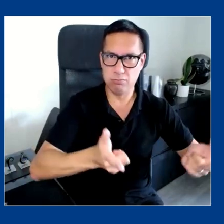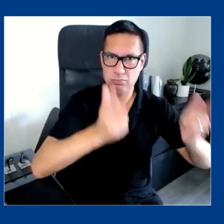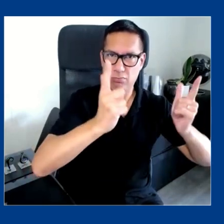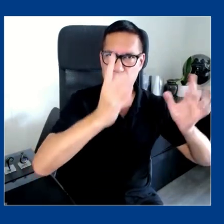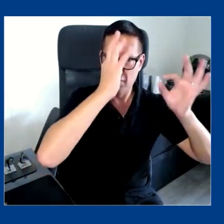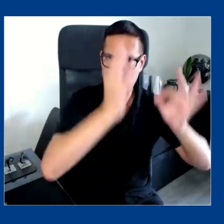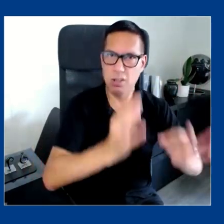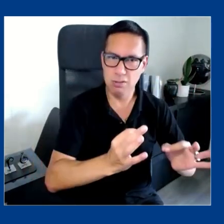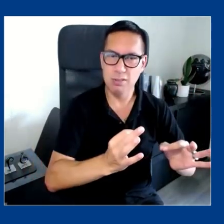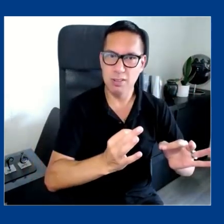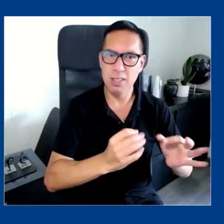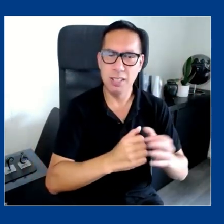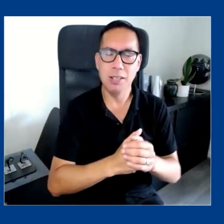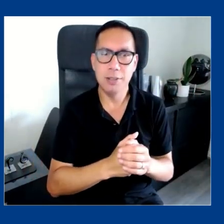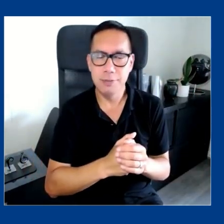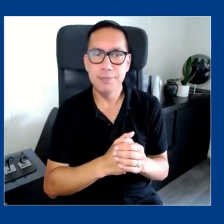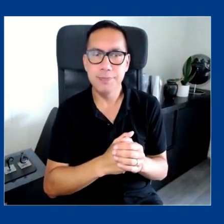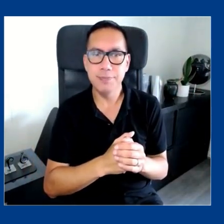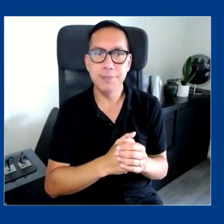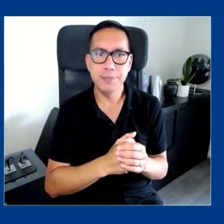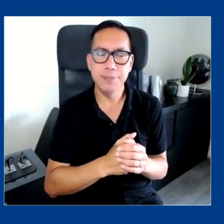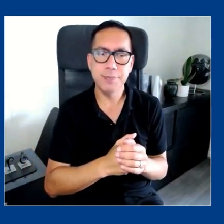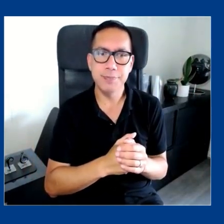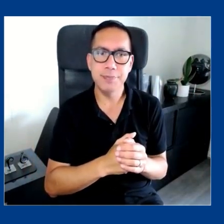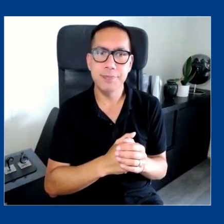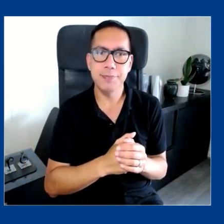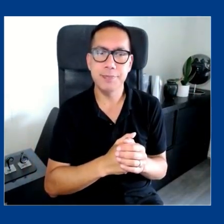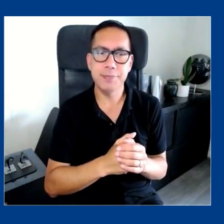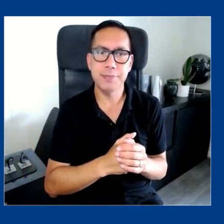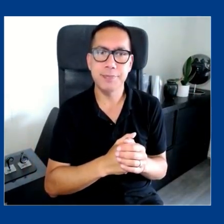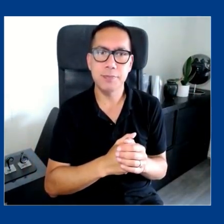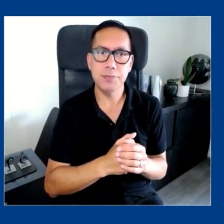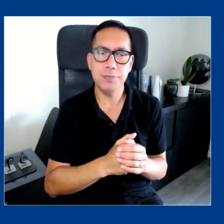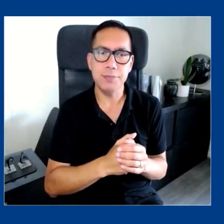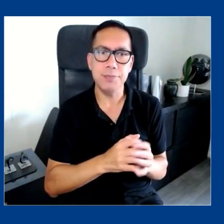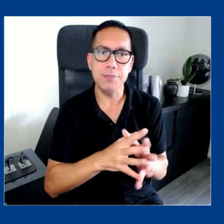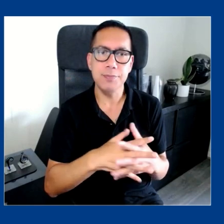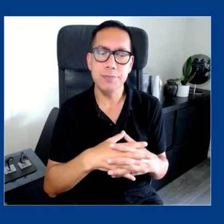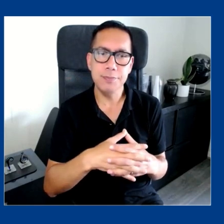the monoculture of the rice.